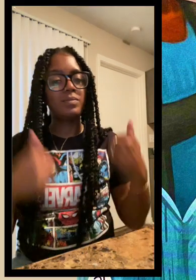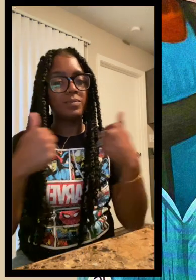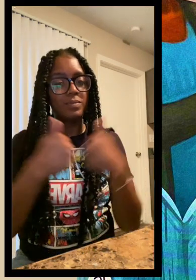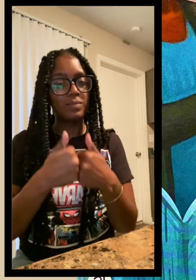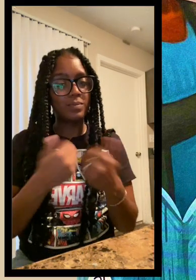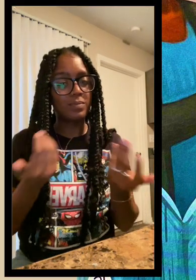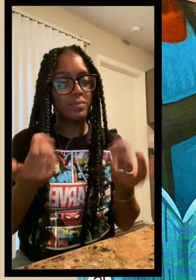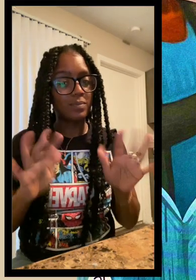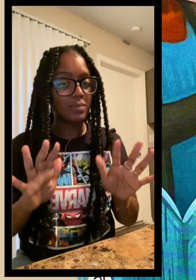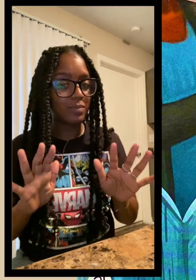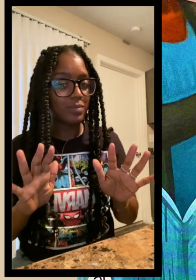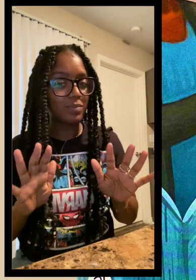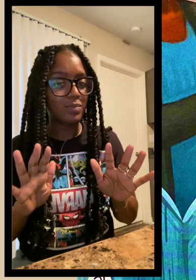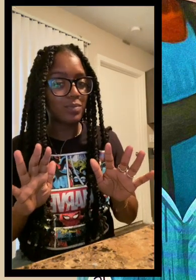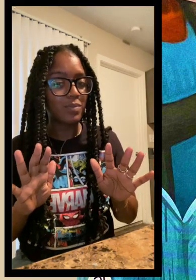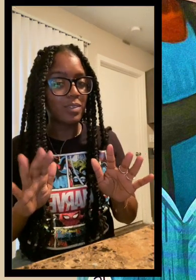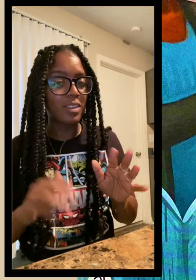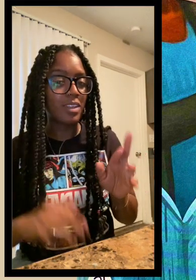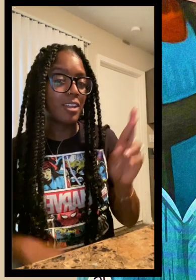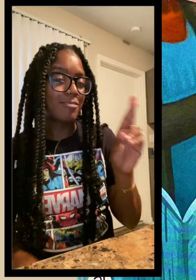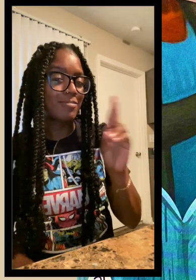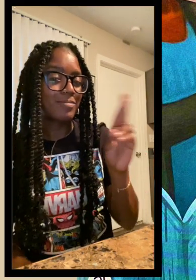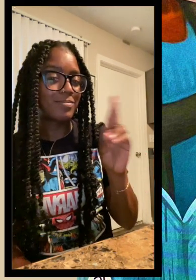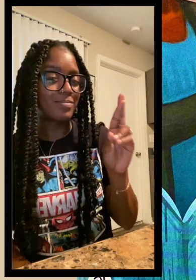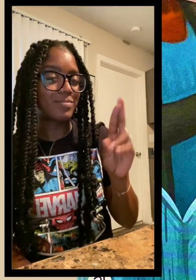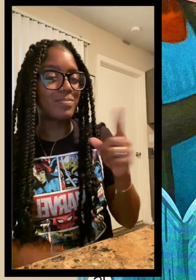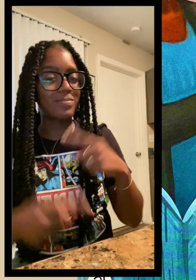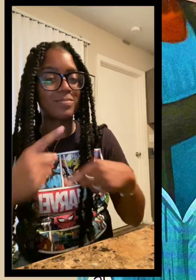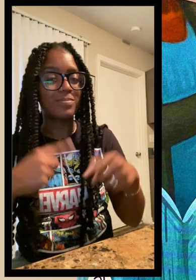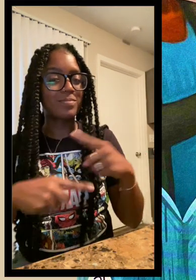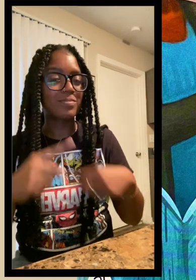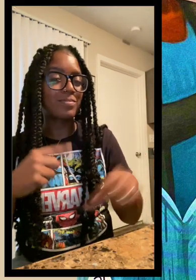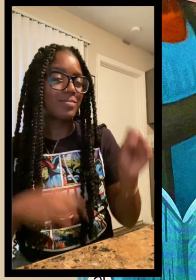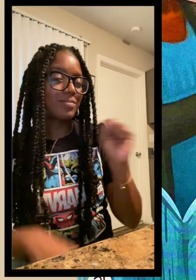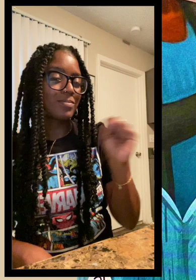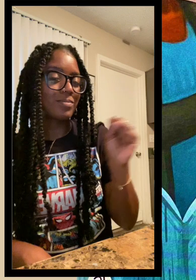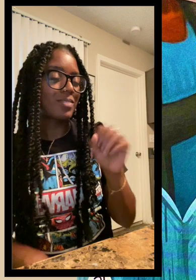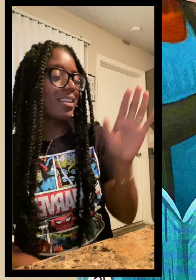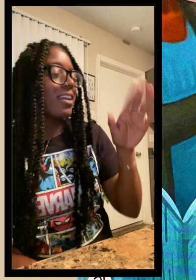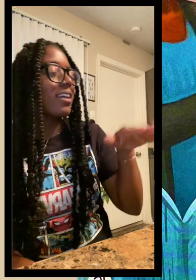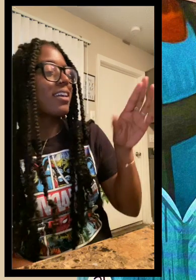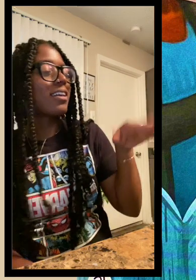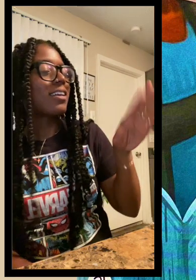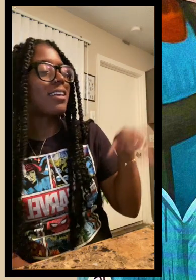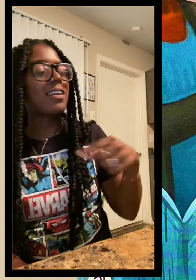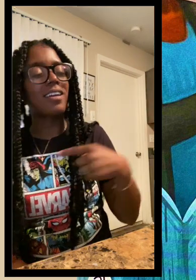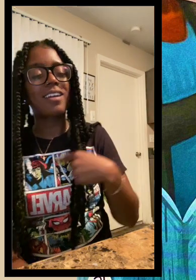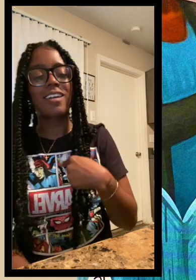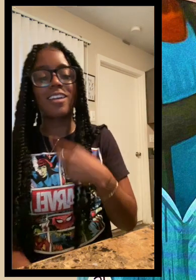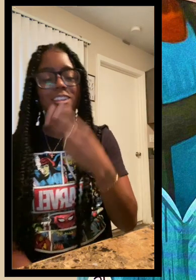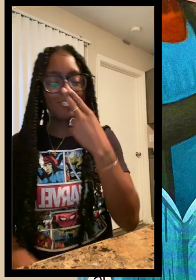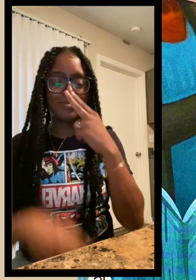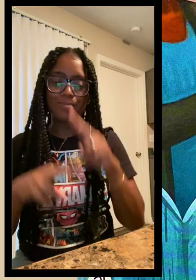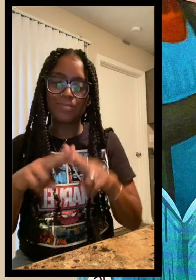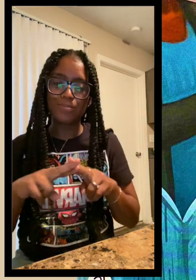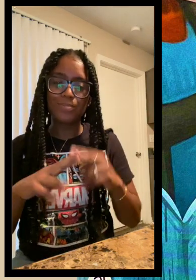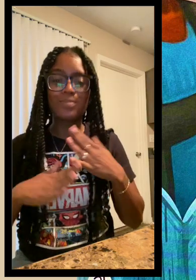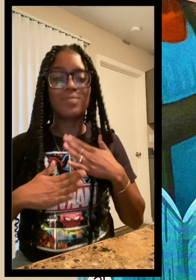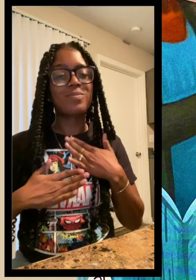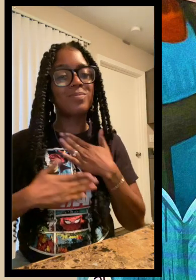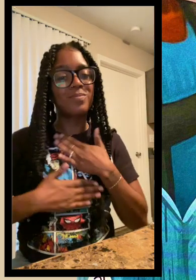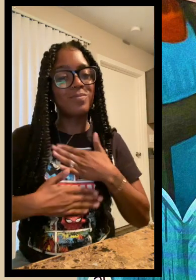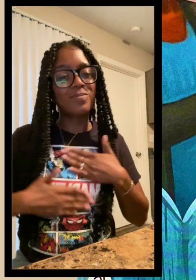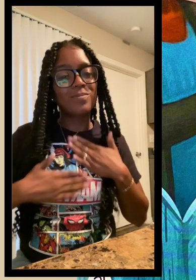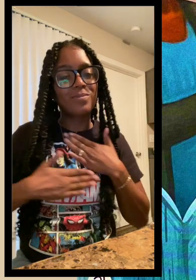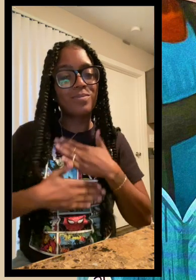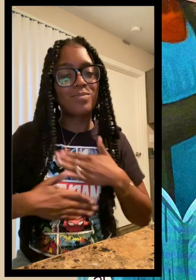After the game was over, Rochelle signed to Serenity and told her she had fun playing the games, but did not